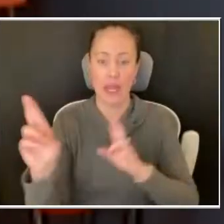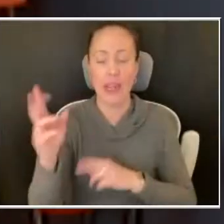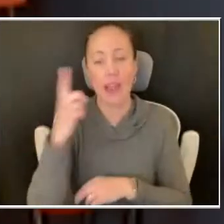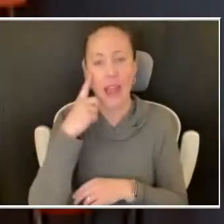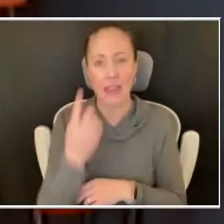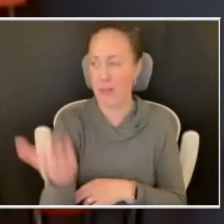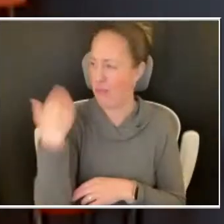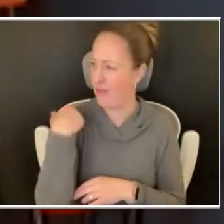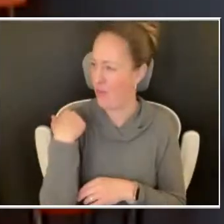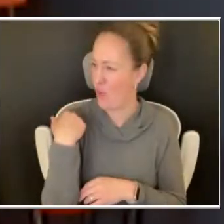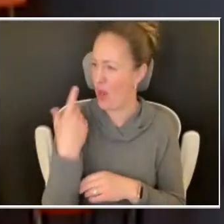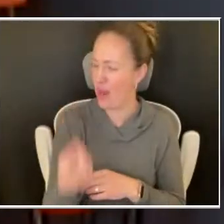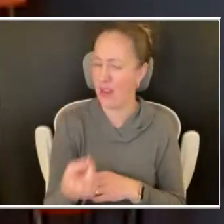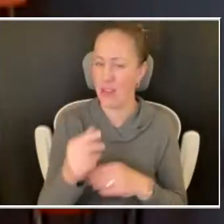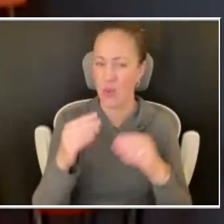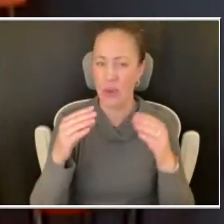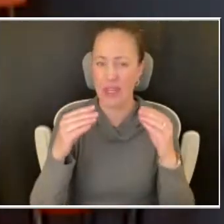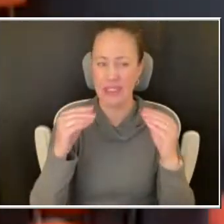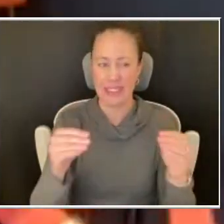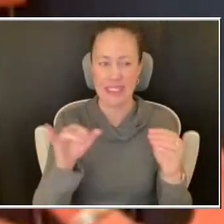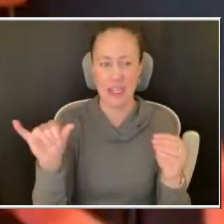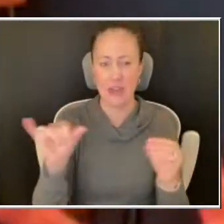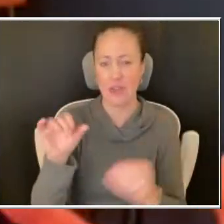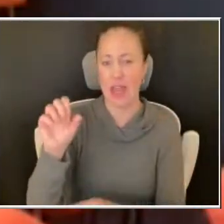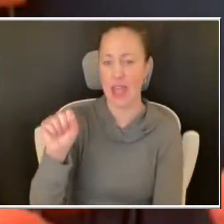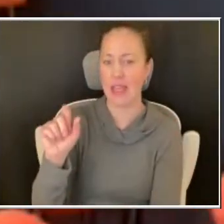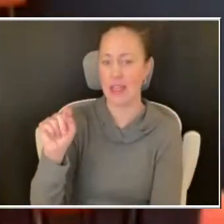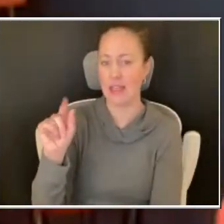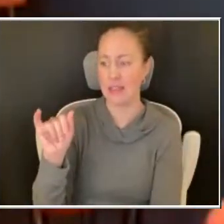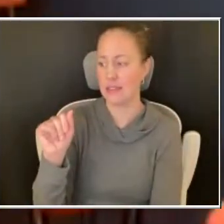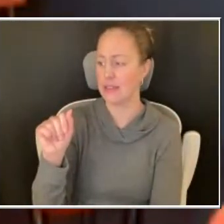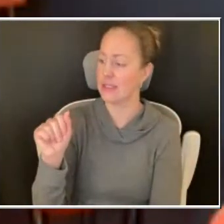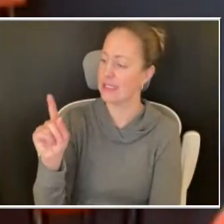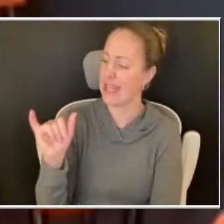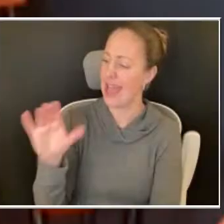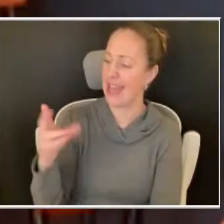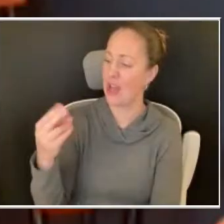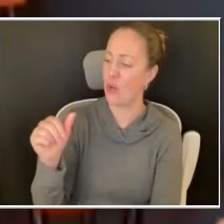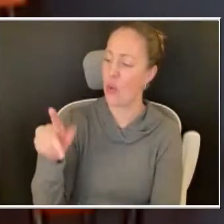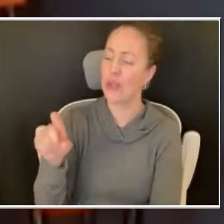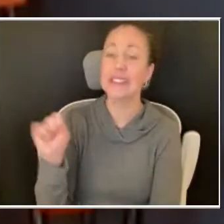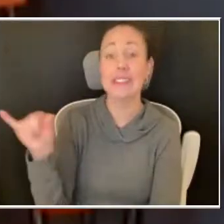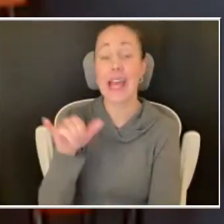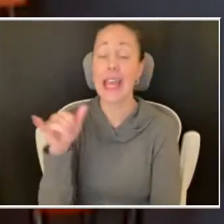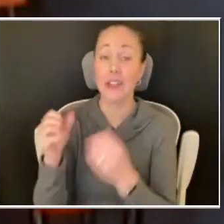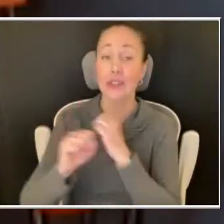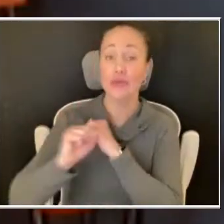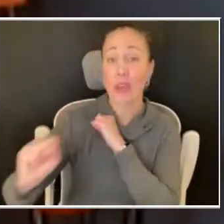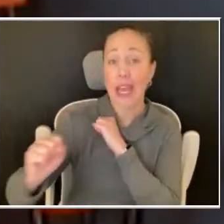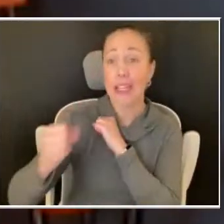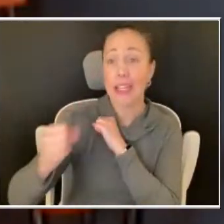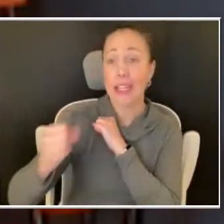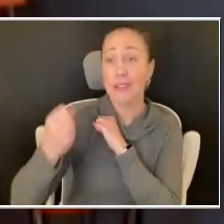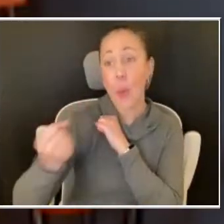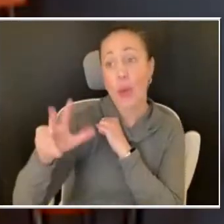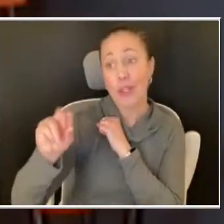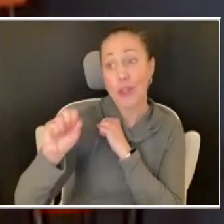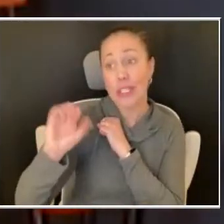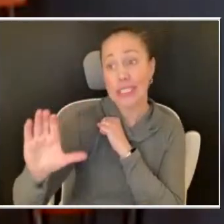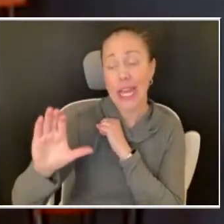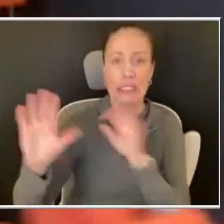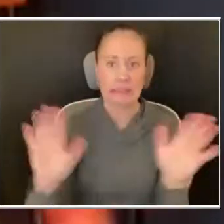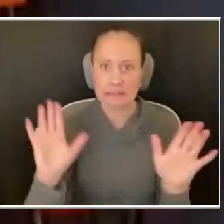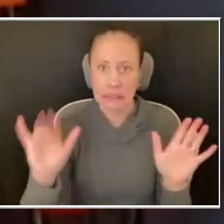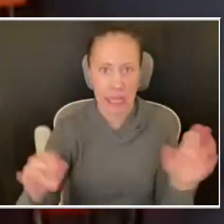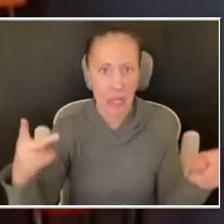this teaching of doing static holds, 30-minute stretching routine before exercise, but that's actually going to increase your injury rate. That